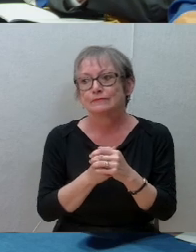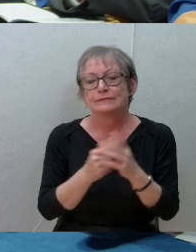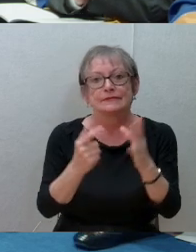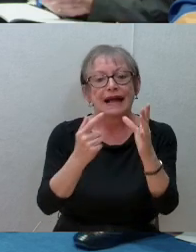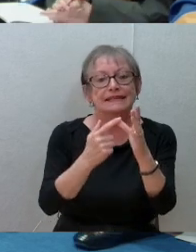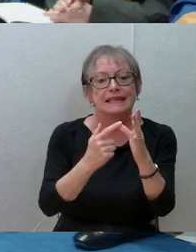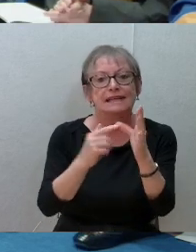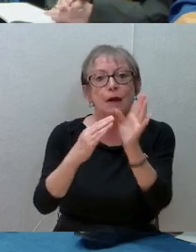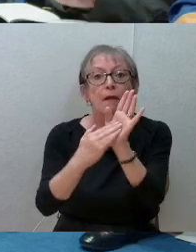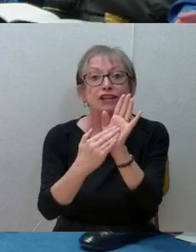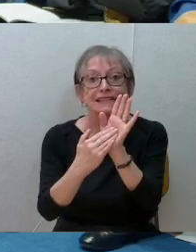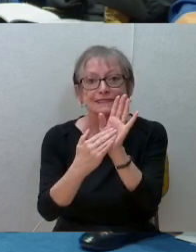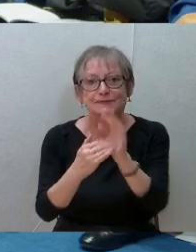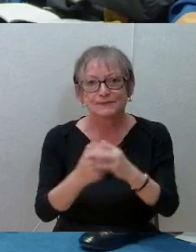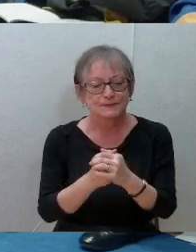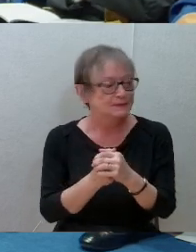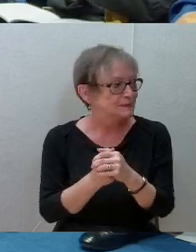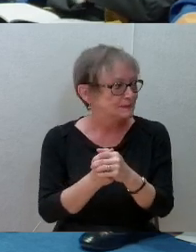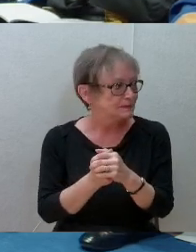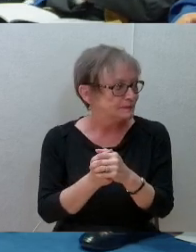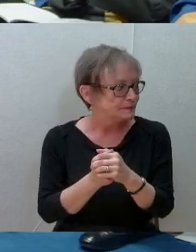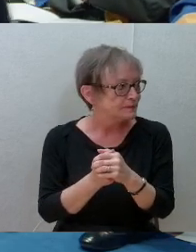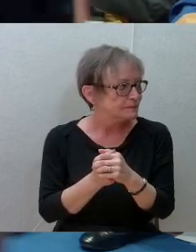Anastasia Martin.